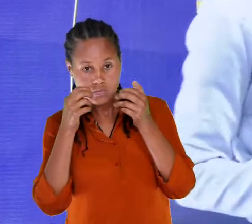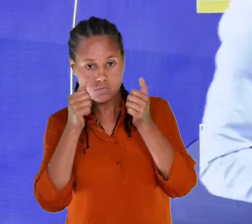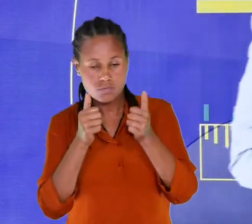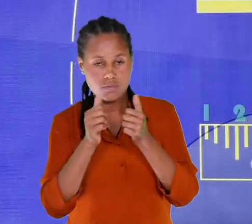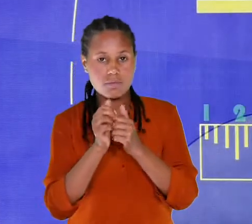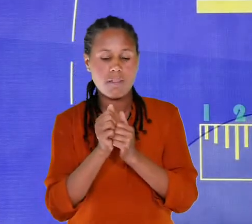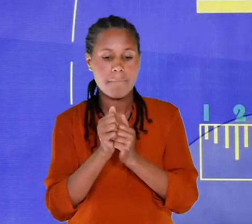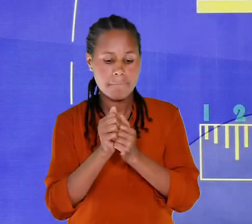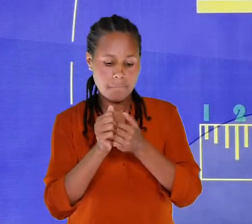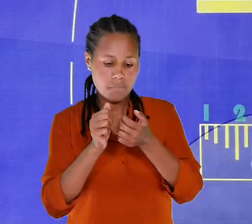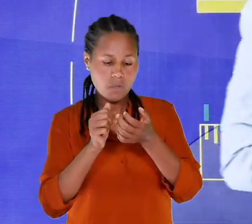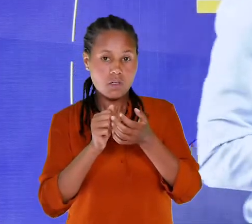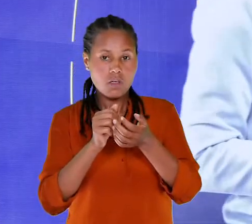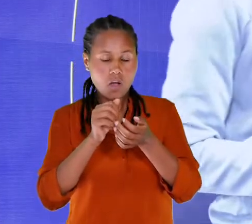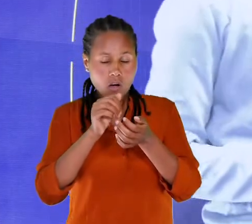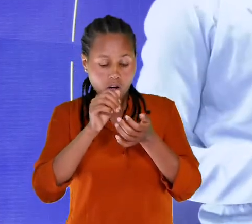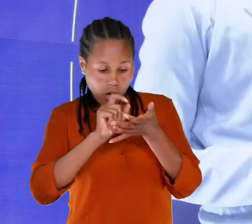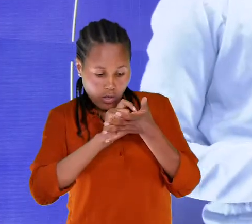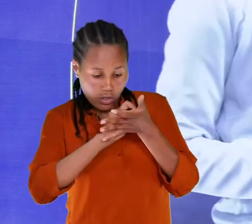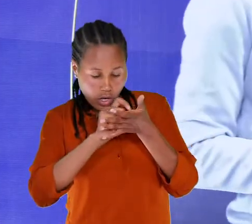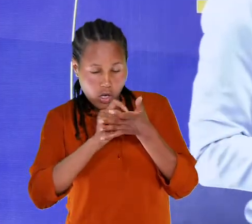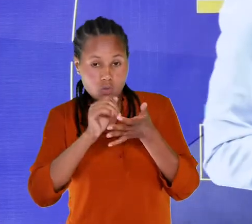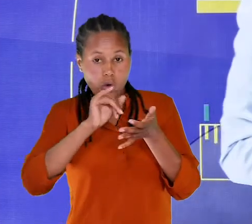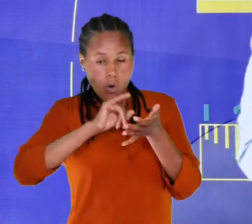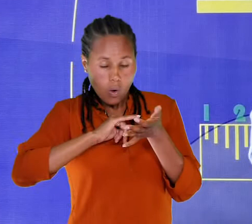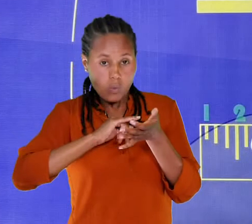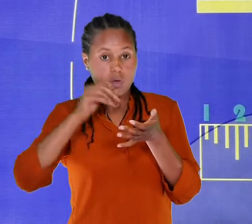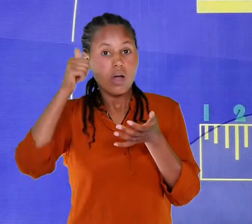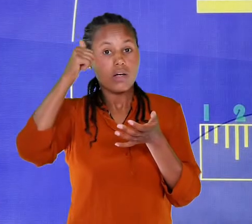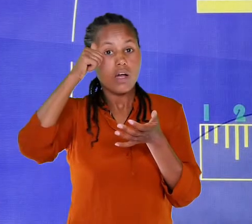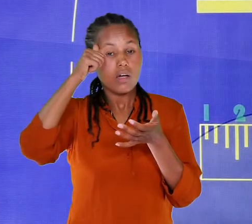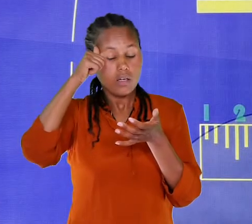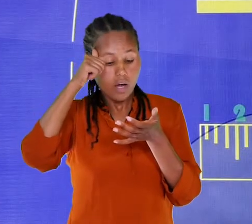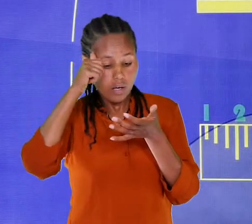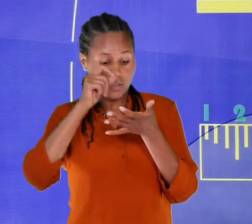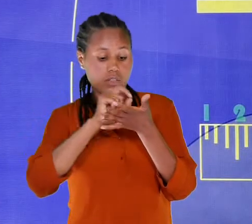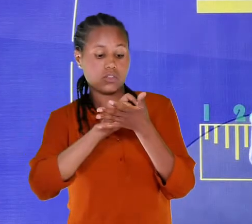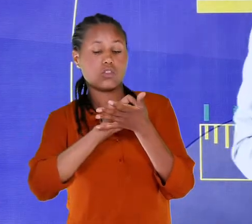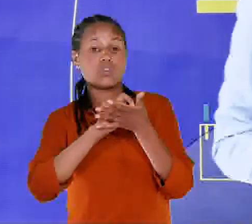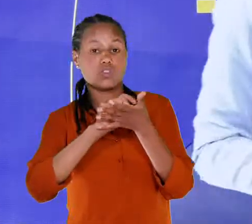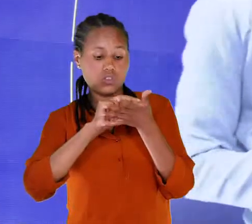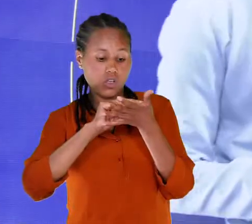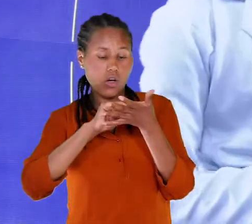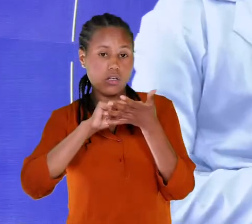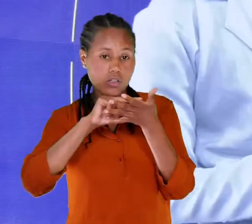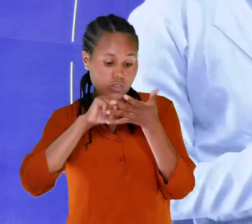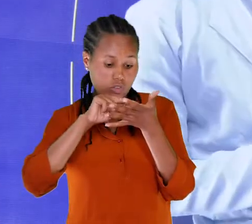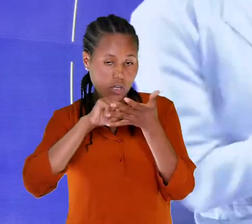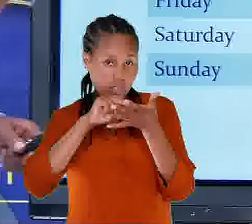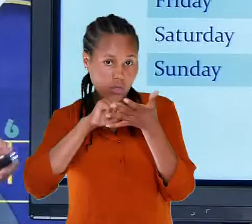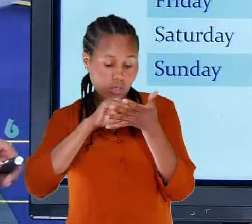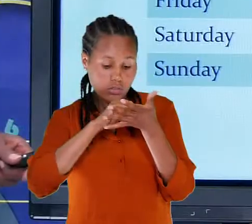lesson. Write your own sentence using Araga's study plan. Here is Araga's study